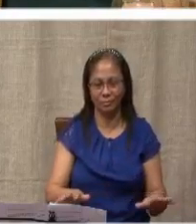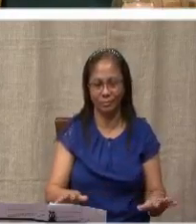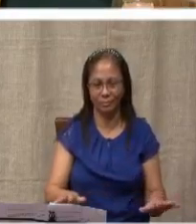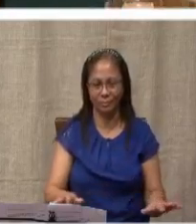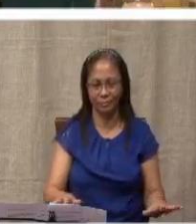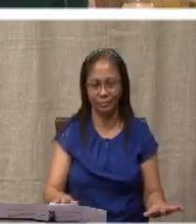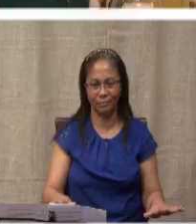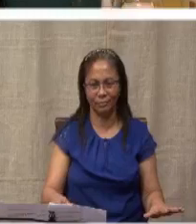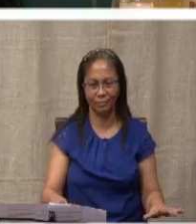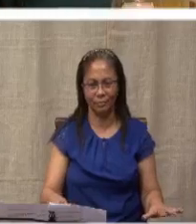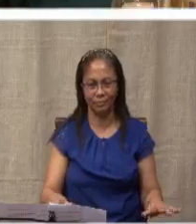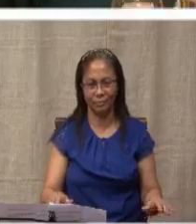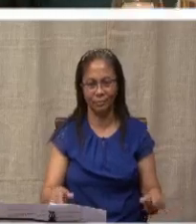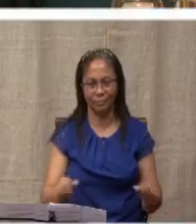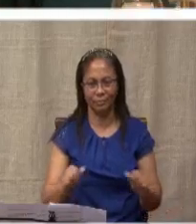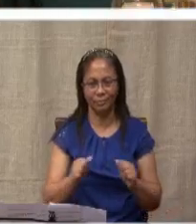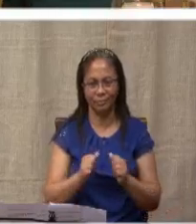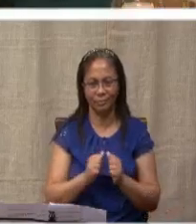world